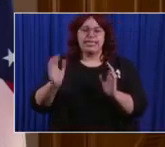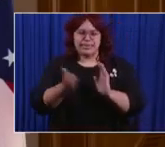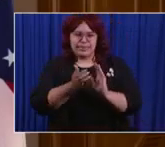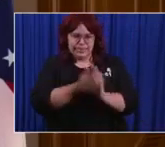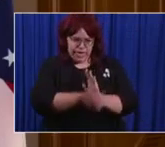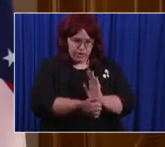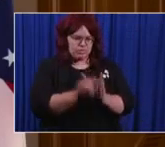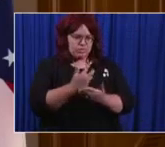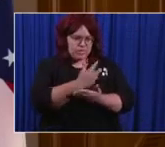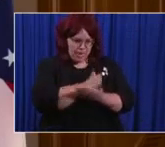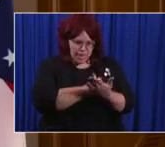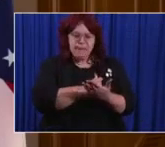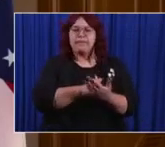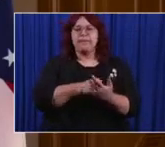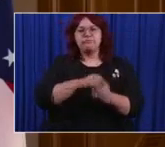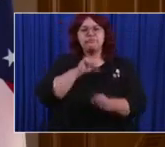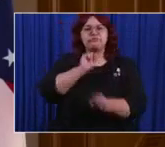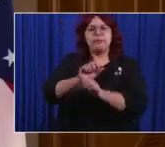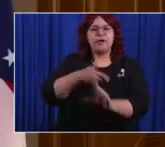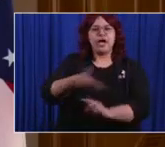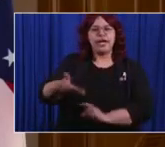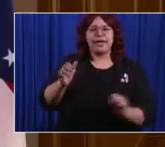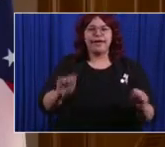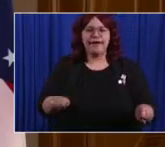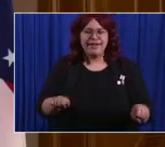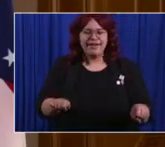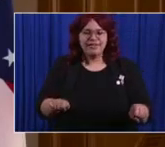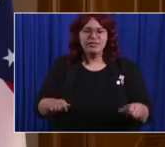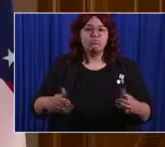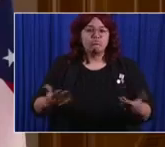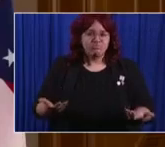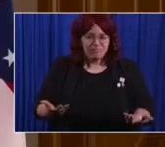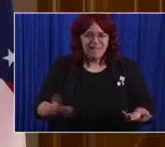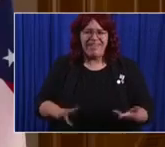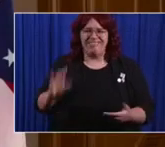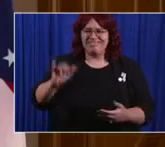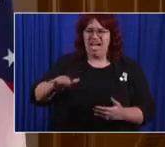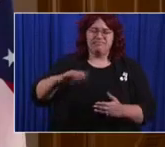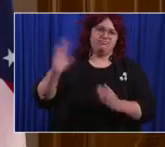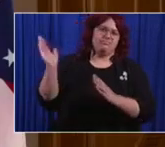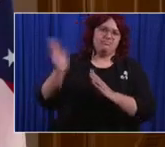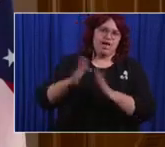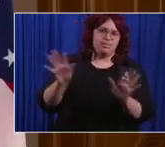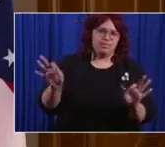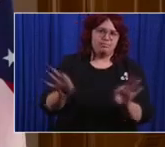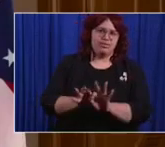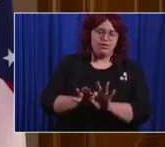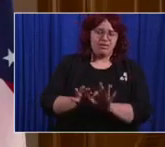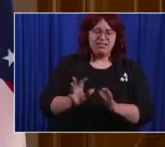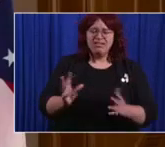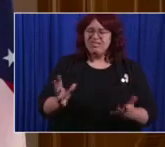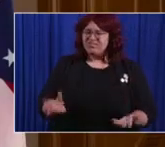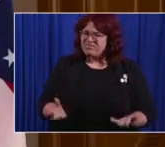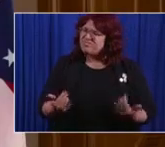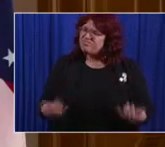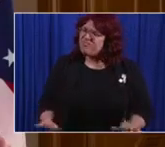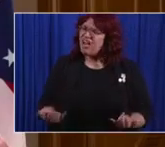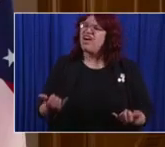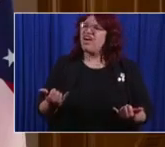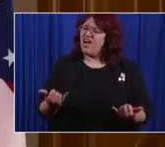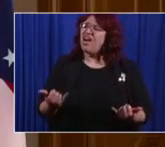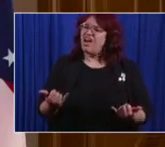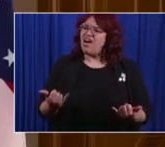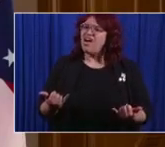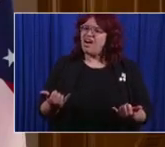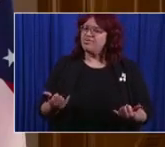ability to do that. That is really the most important thing. But it's time to